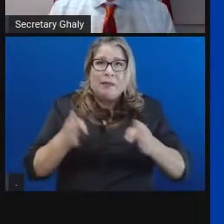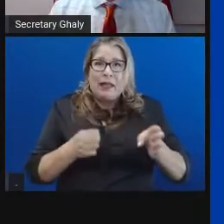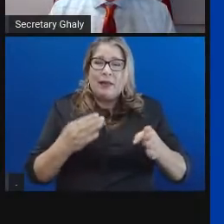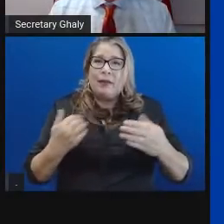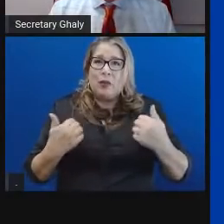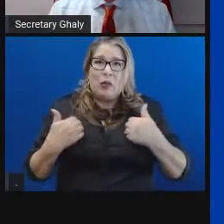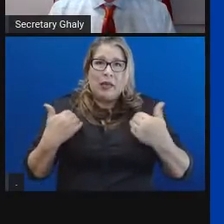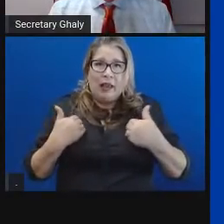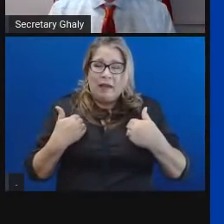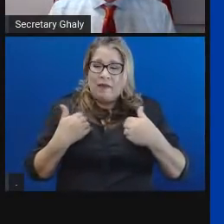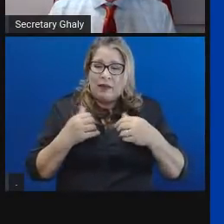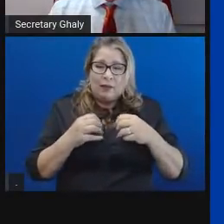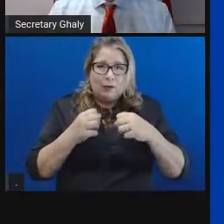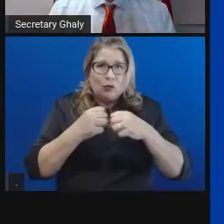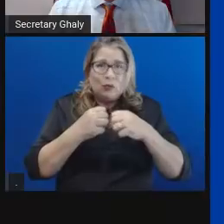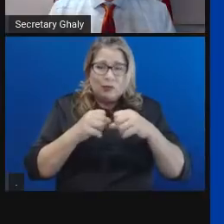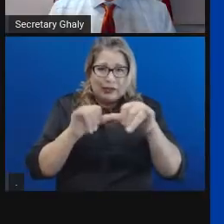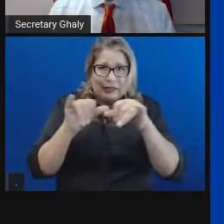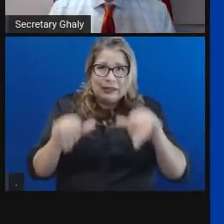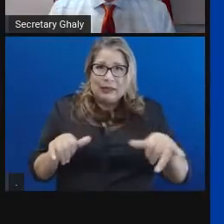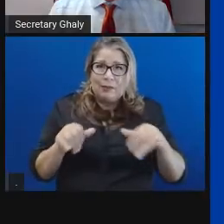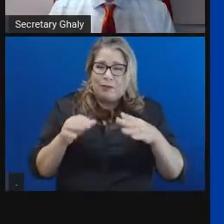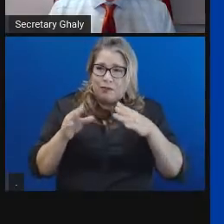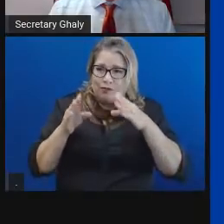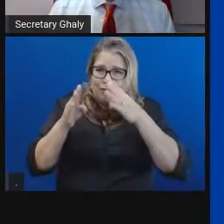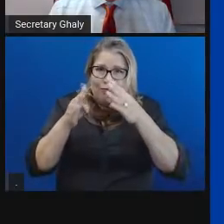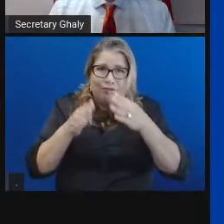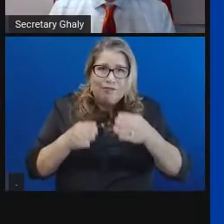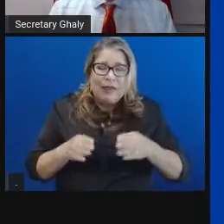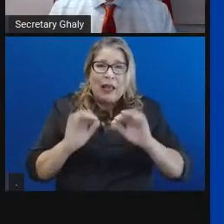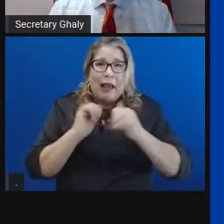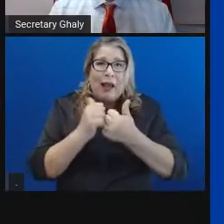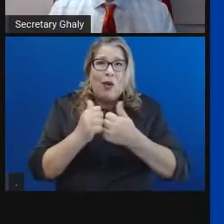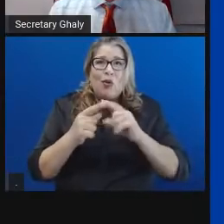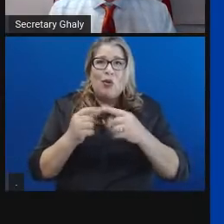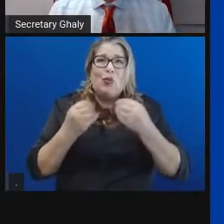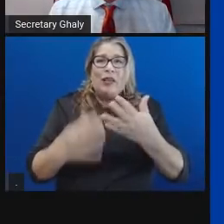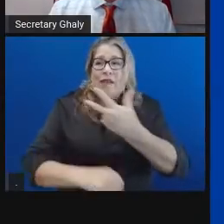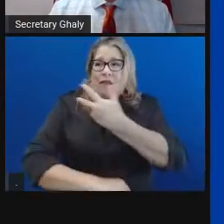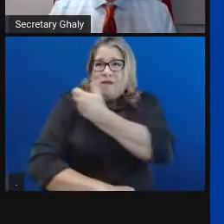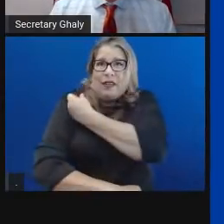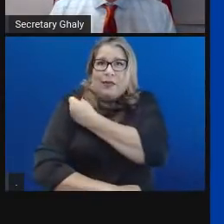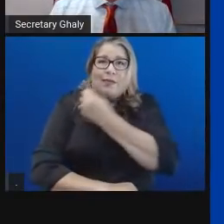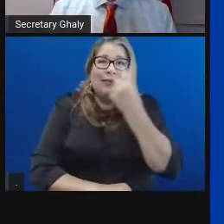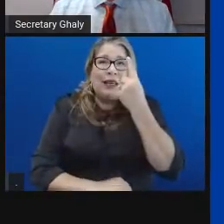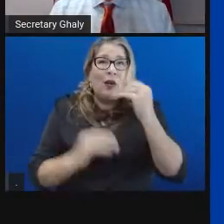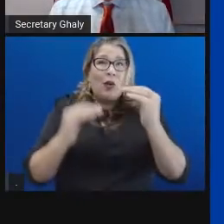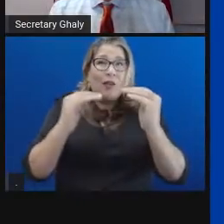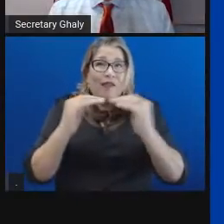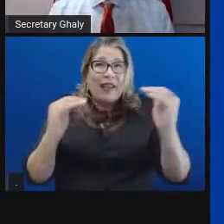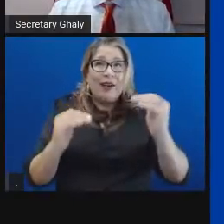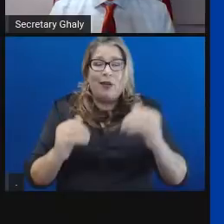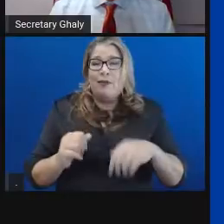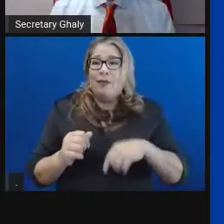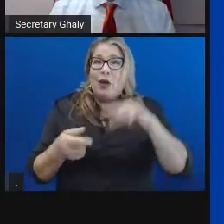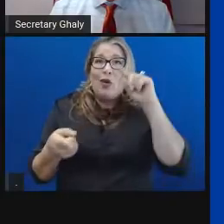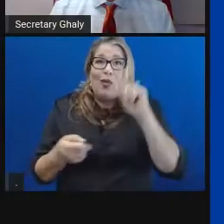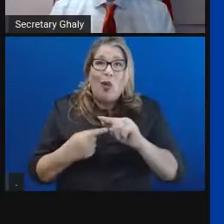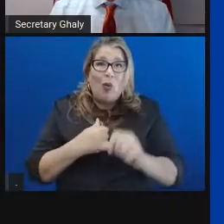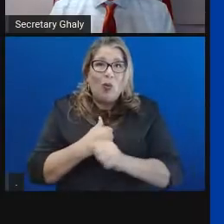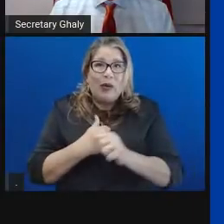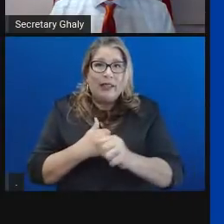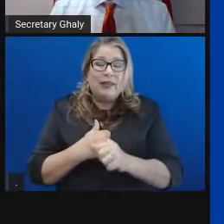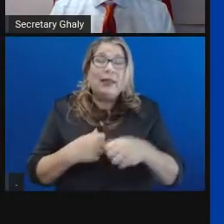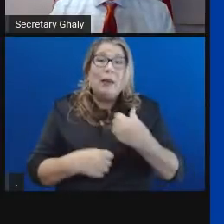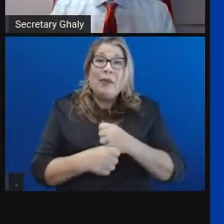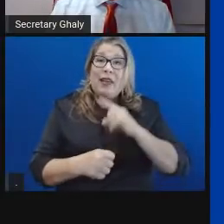allowed us to stay focused on risk and exposure and equity all together. The various groups that we've brought together, the drafting guidelines